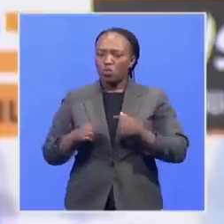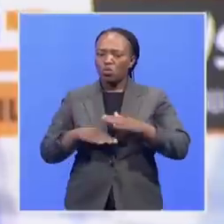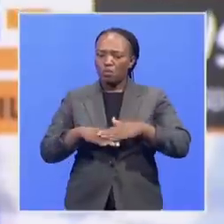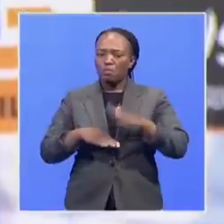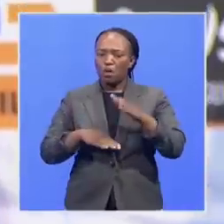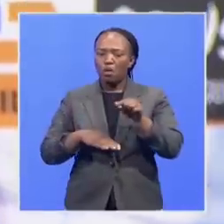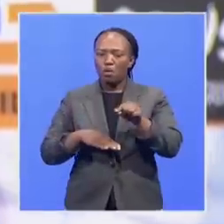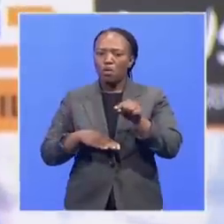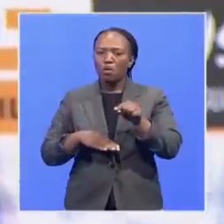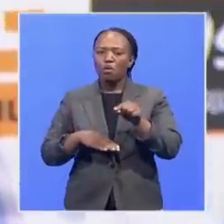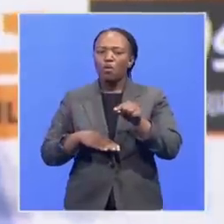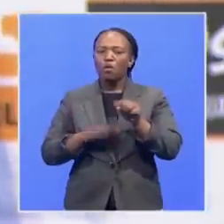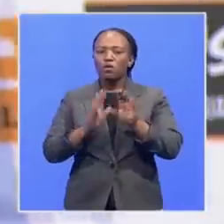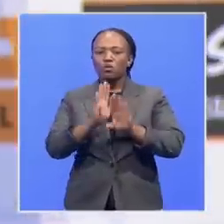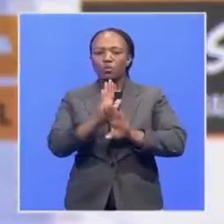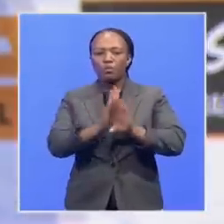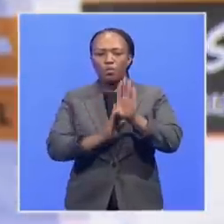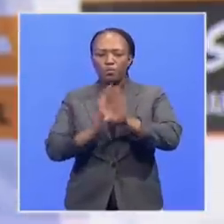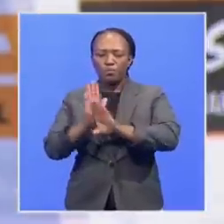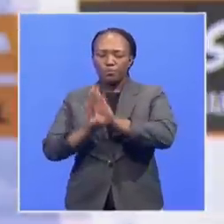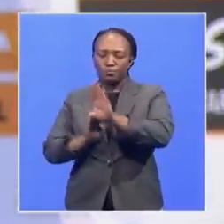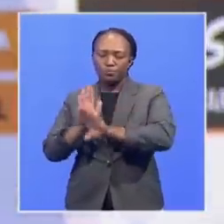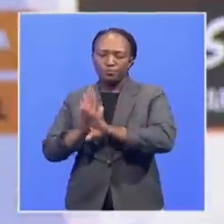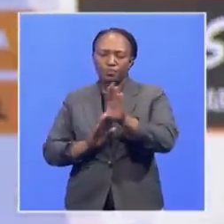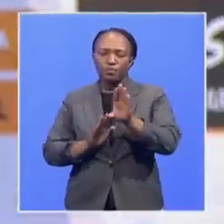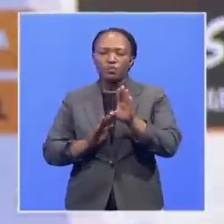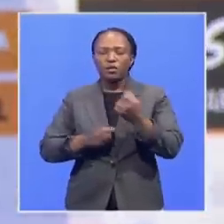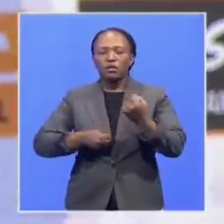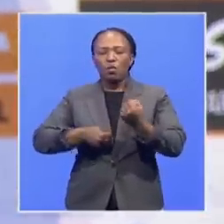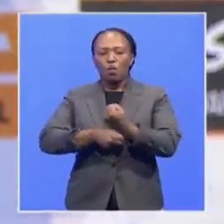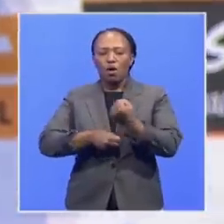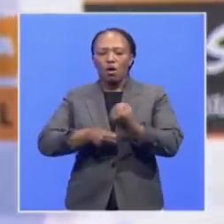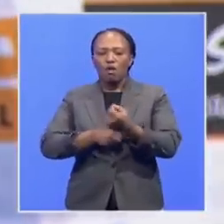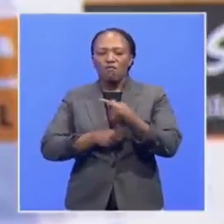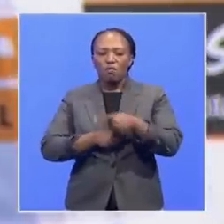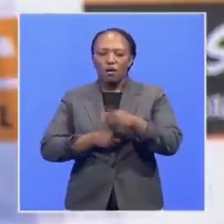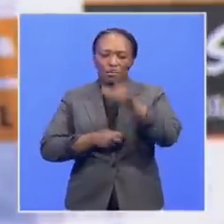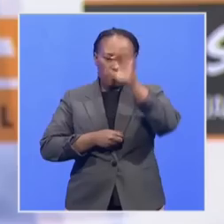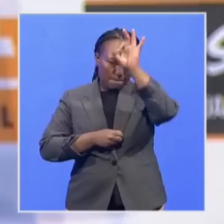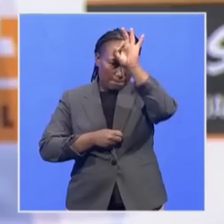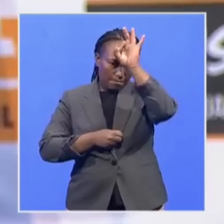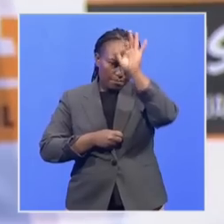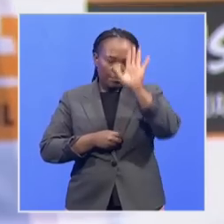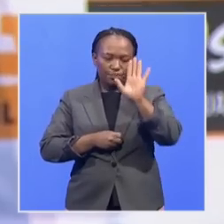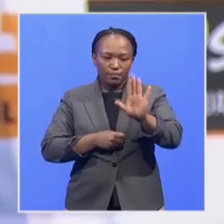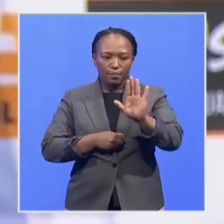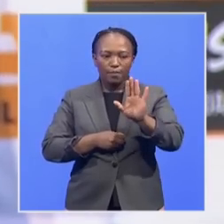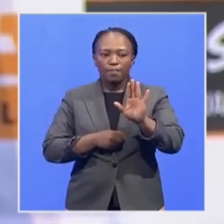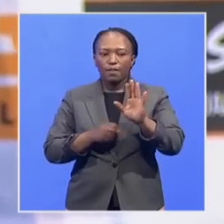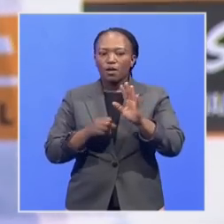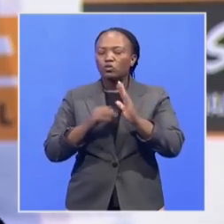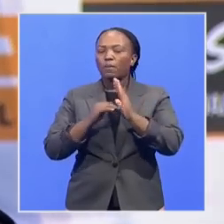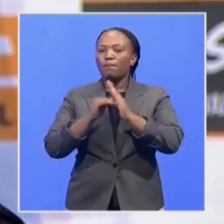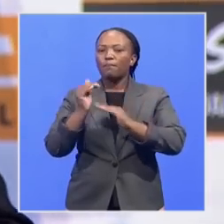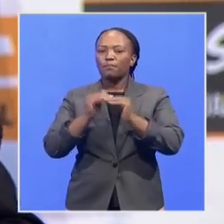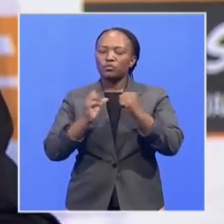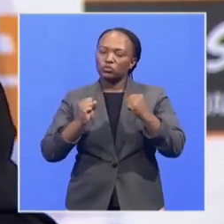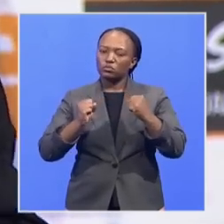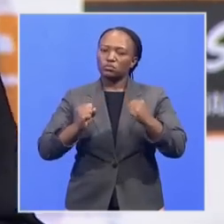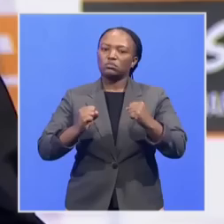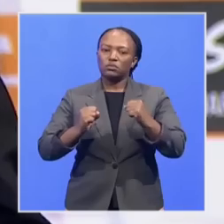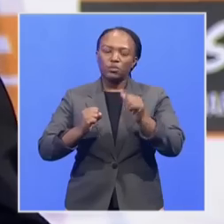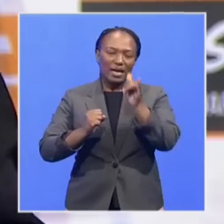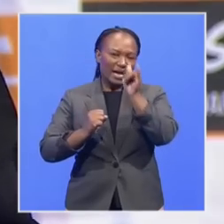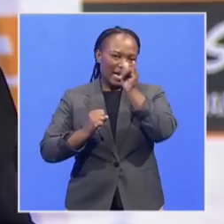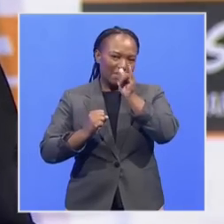effectiveness of the police and to strengthen our criminal justice system, but we